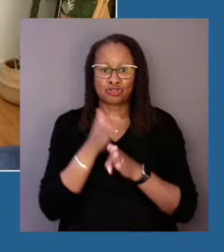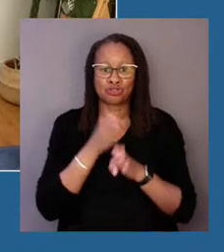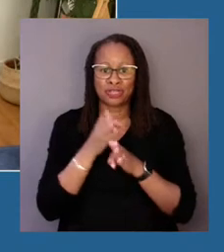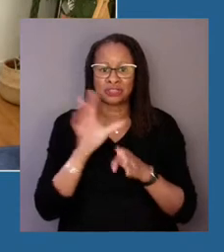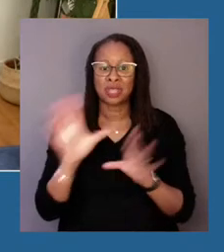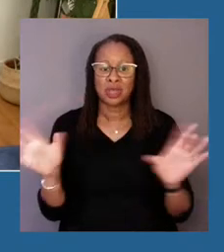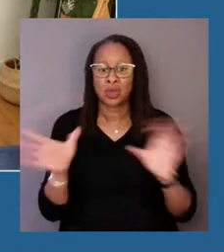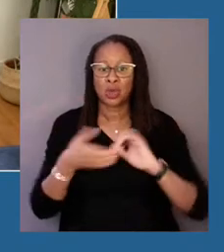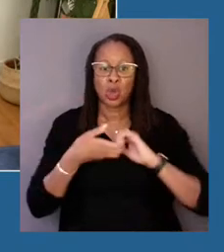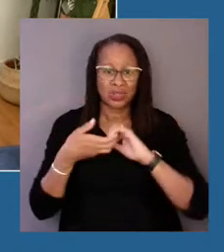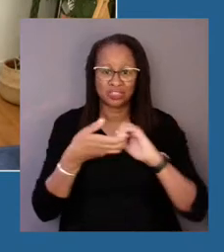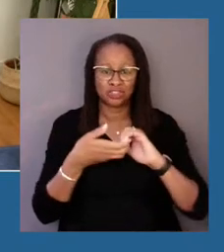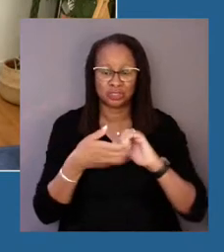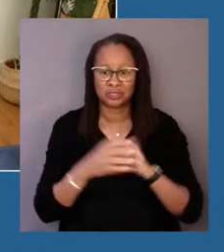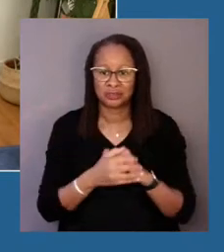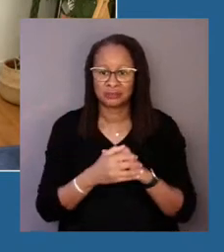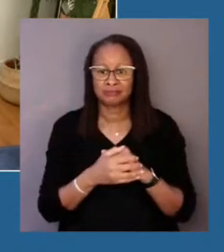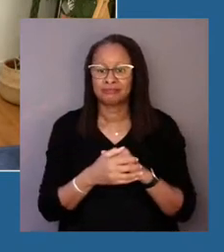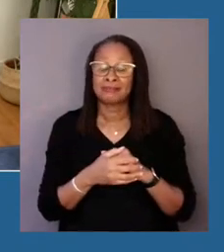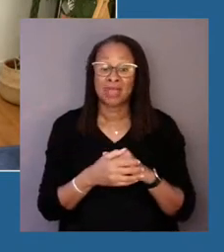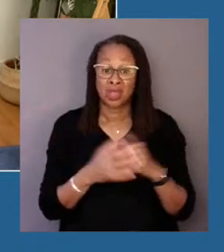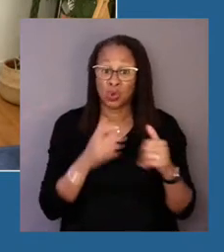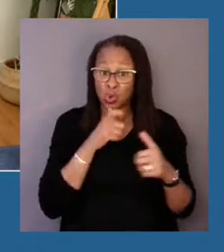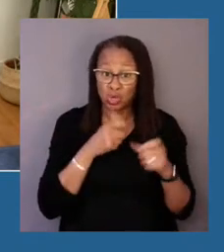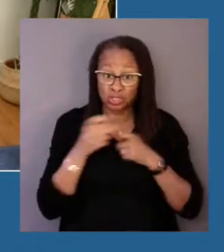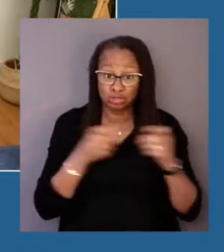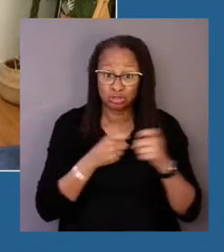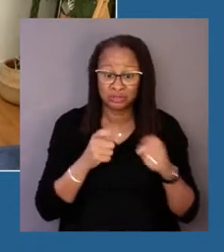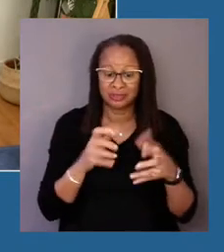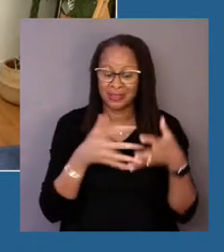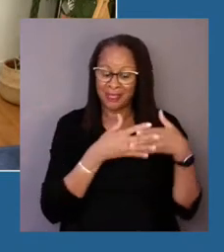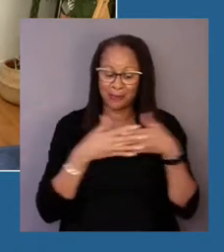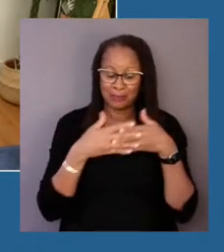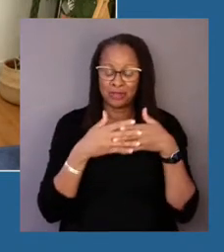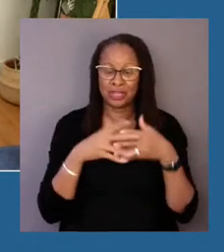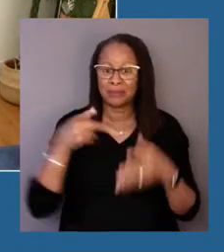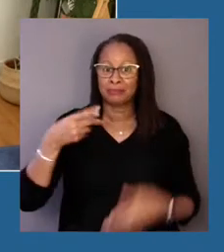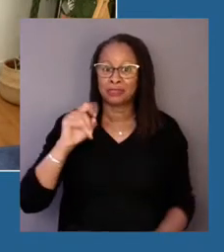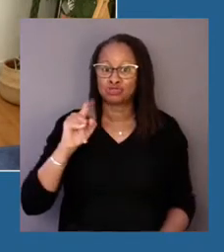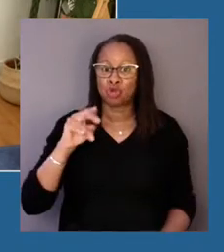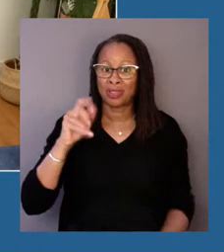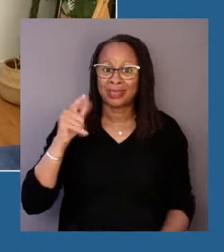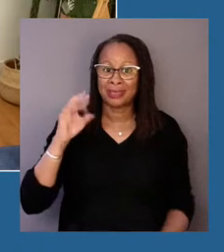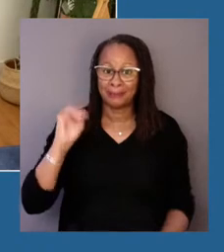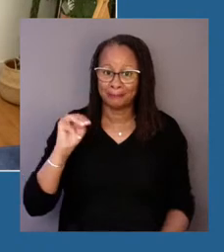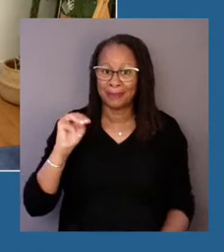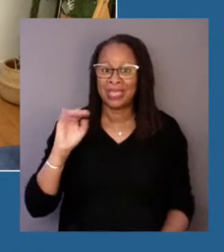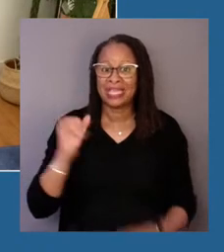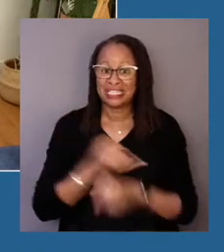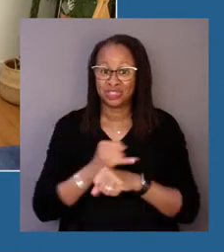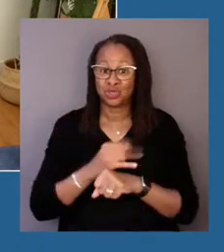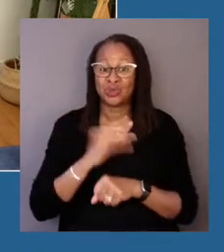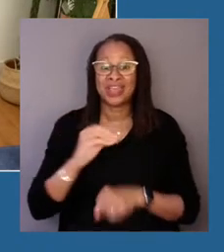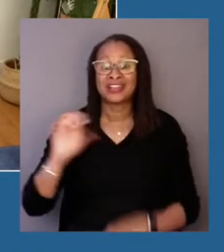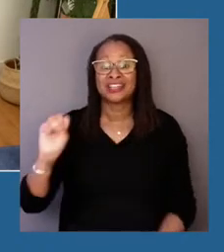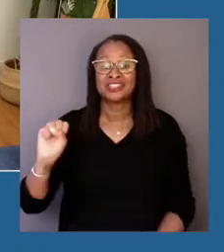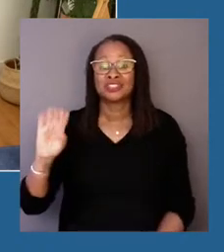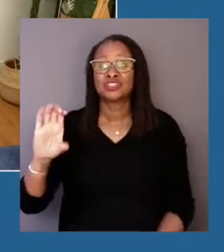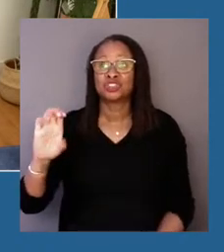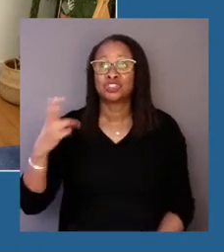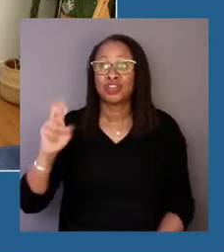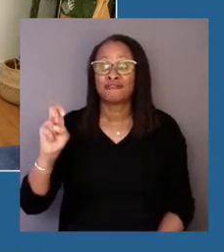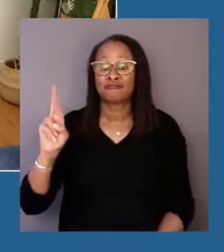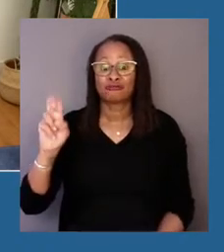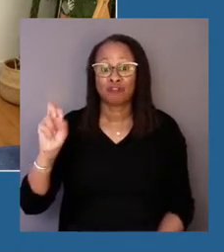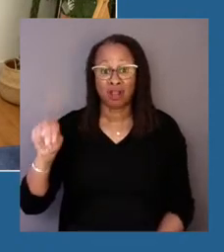that are the frickin' American Petroleum Institute and Chevron. And then there's this thing that's like the Manufacturing